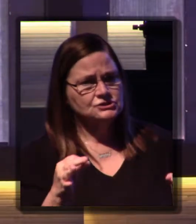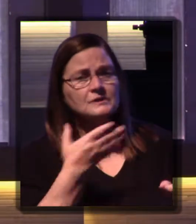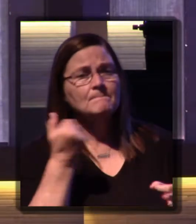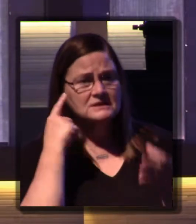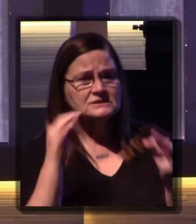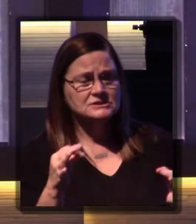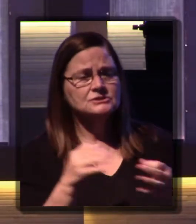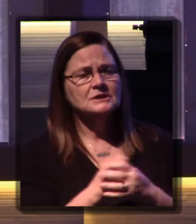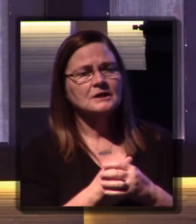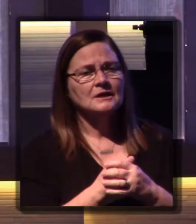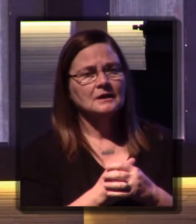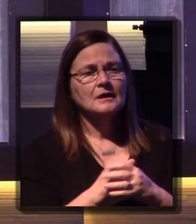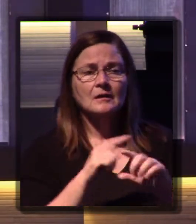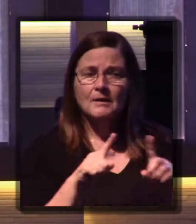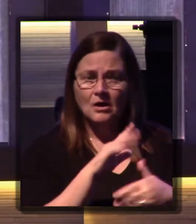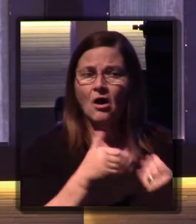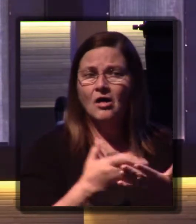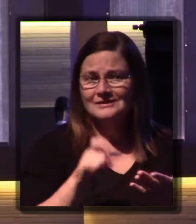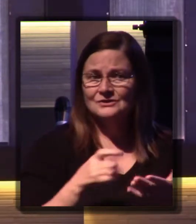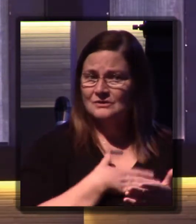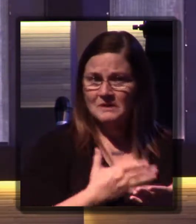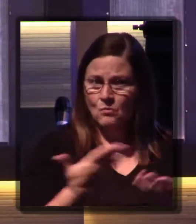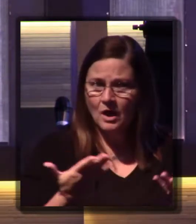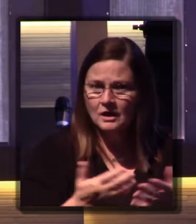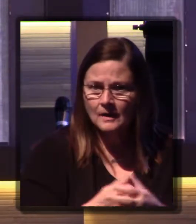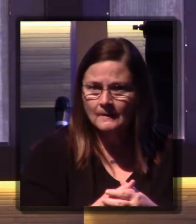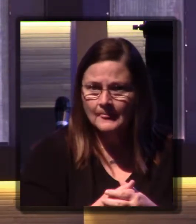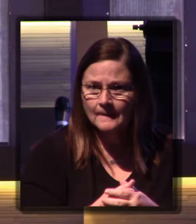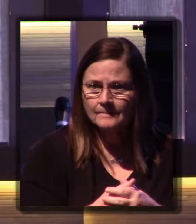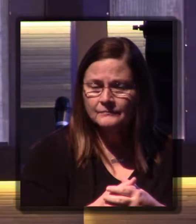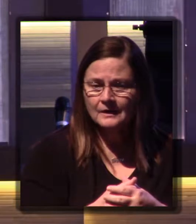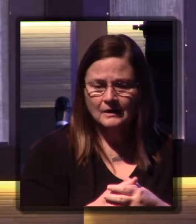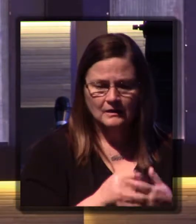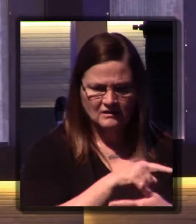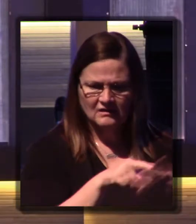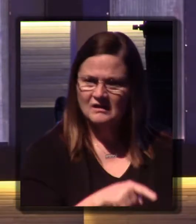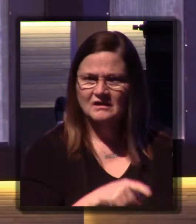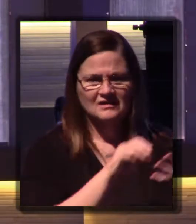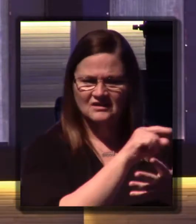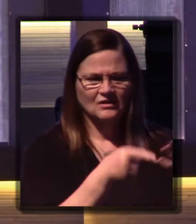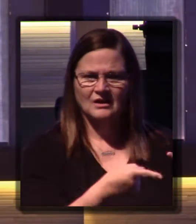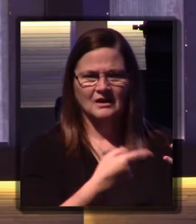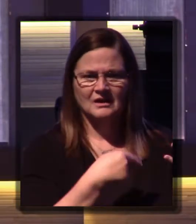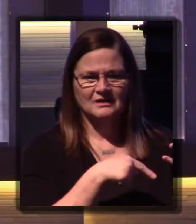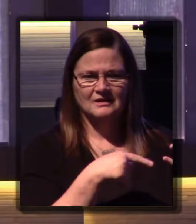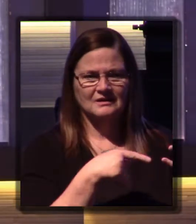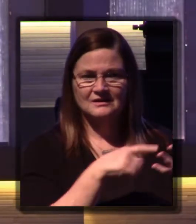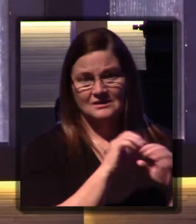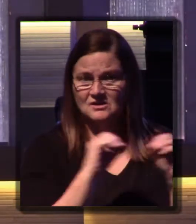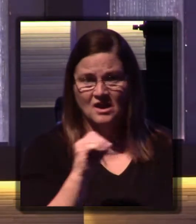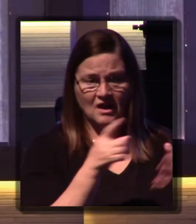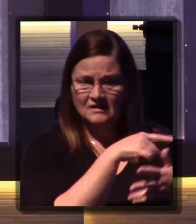make the best choice. But we all have to admit what? None of the candidates is what we want